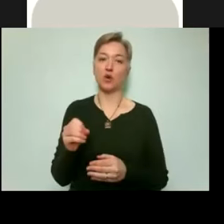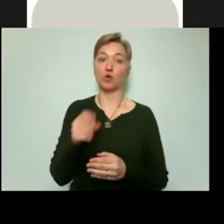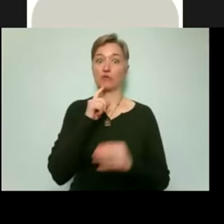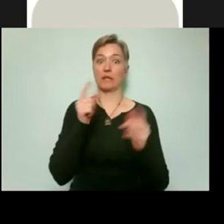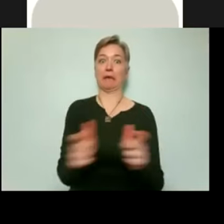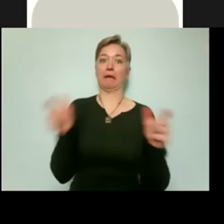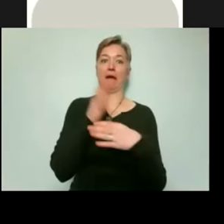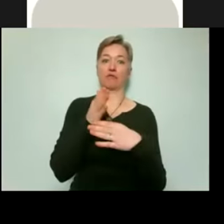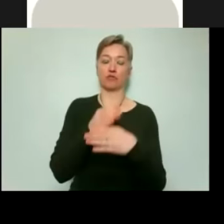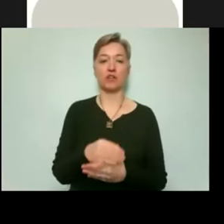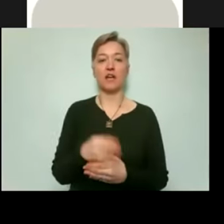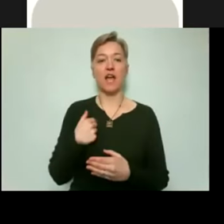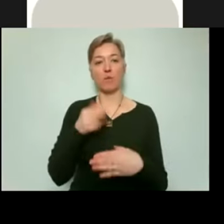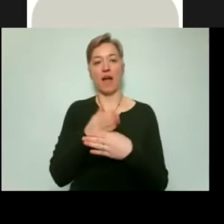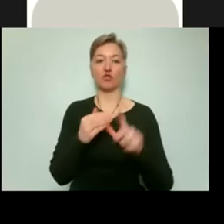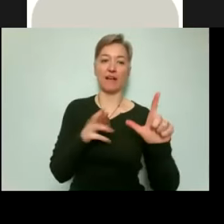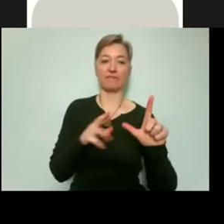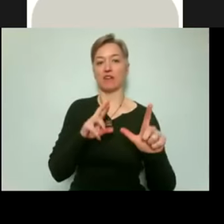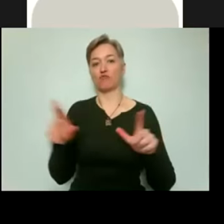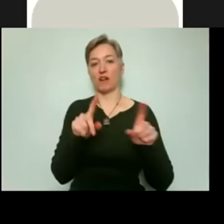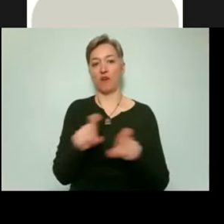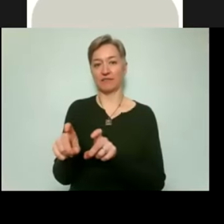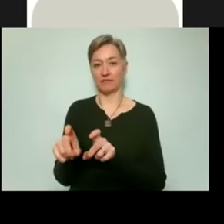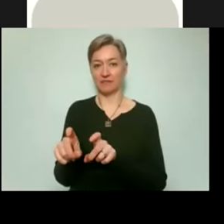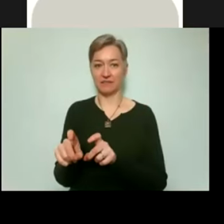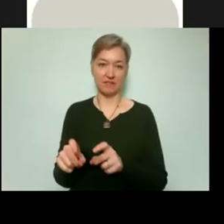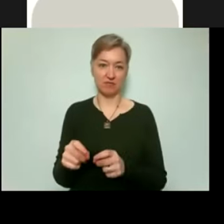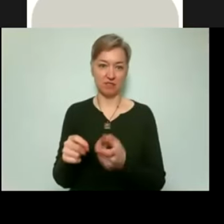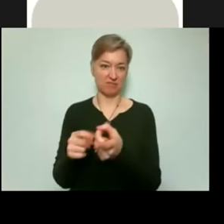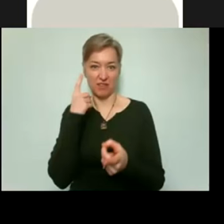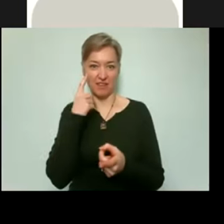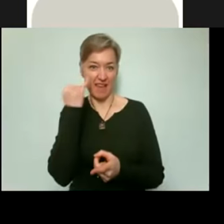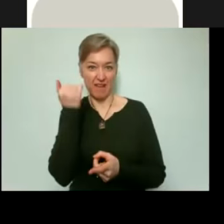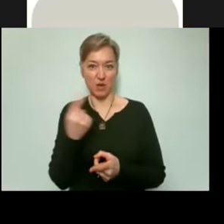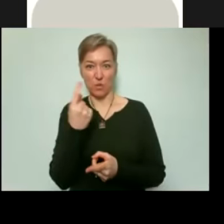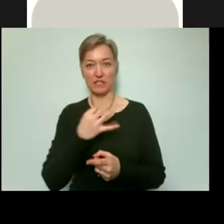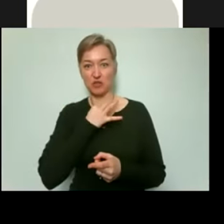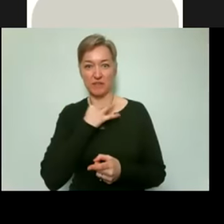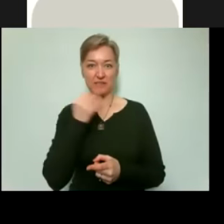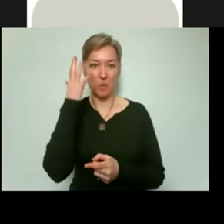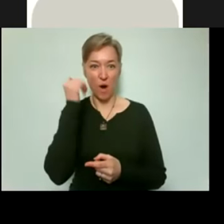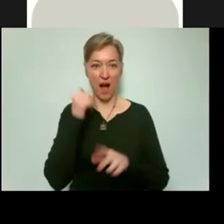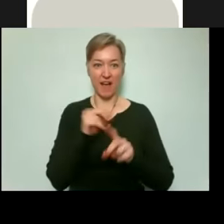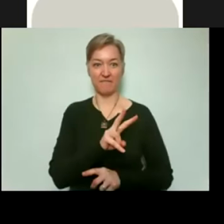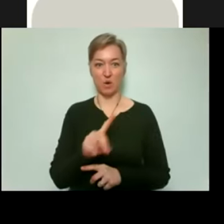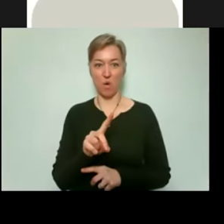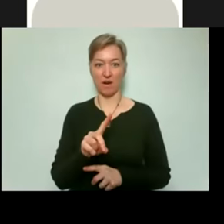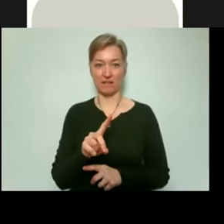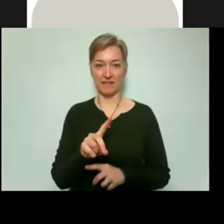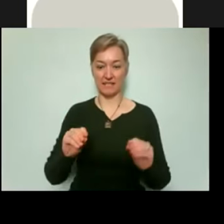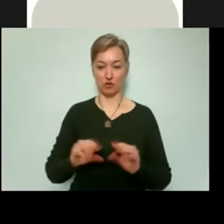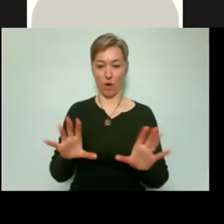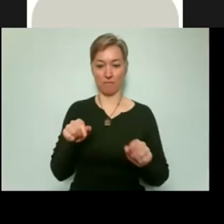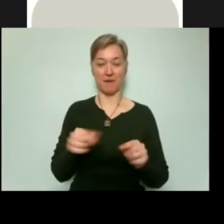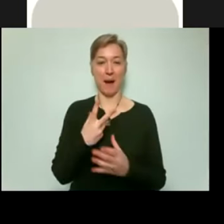average left and right trials for any vision aficionados in the audience who are wondering why V1 is lighting up on both sides of the brain. And you